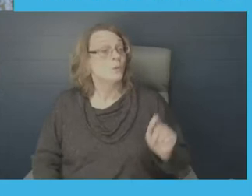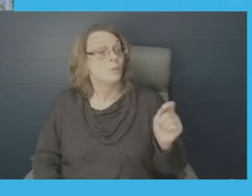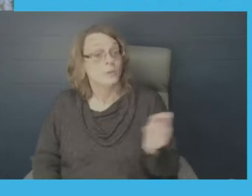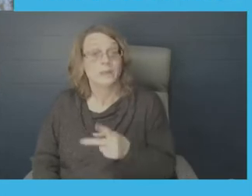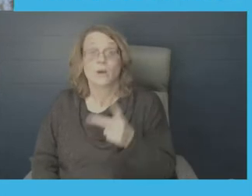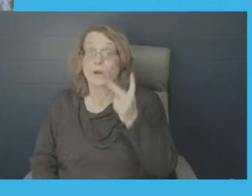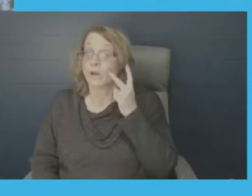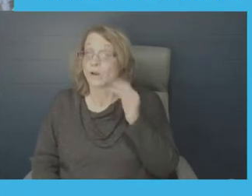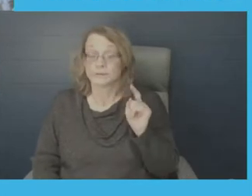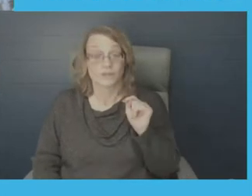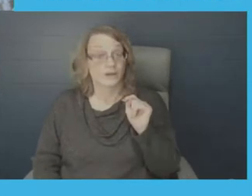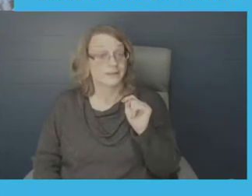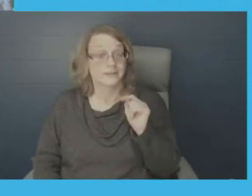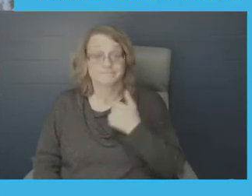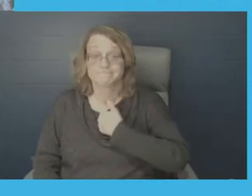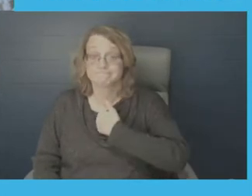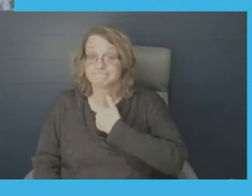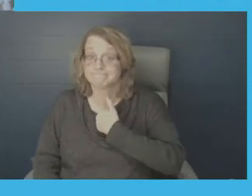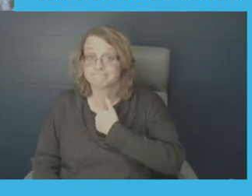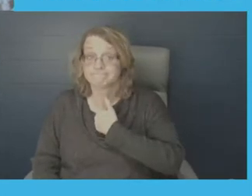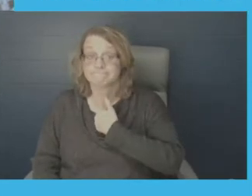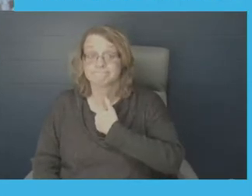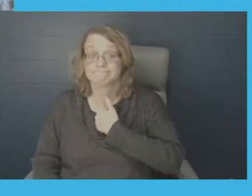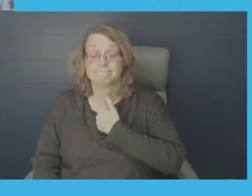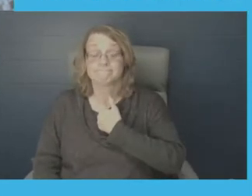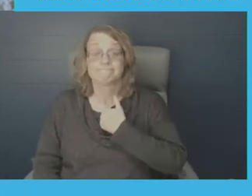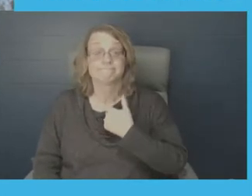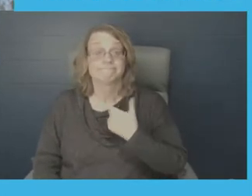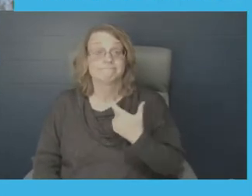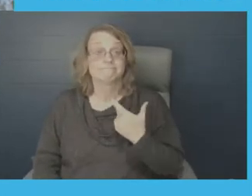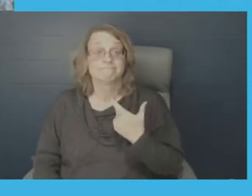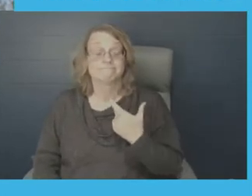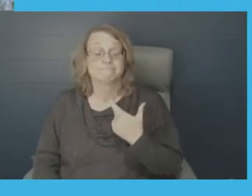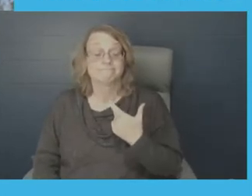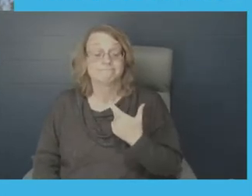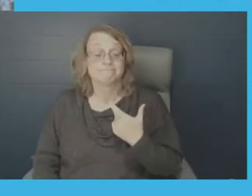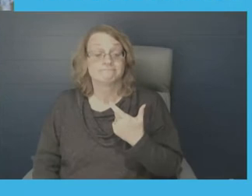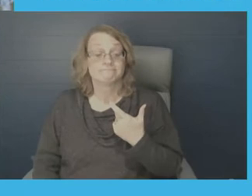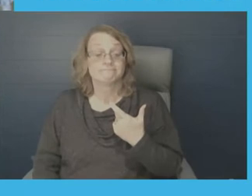And we all saw it with our own eyes. He